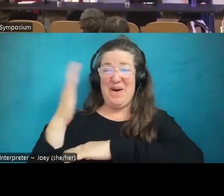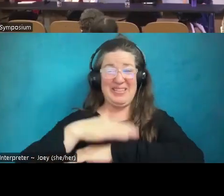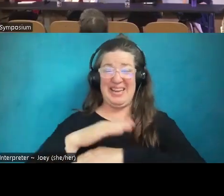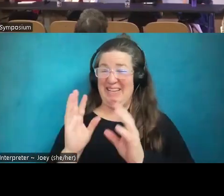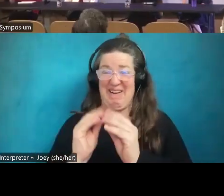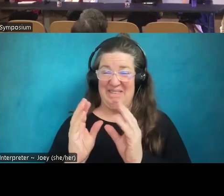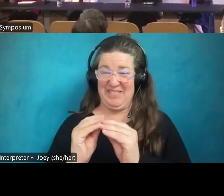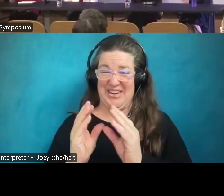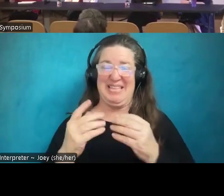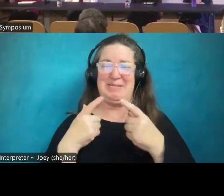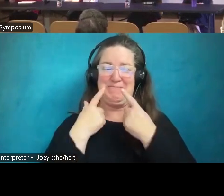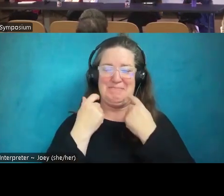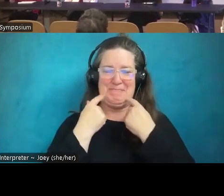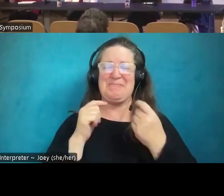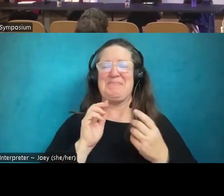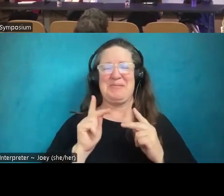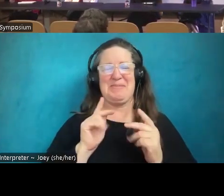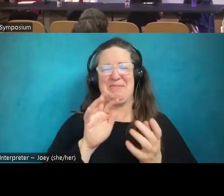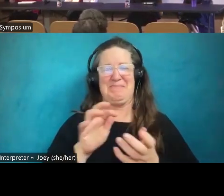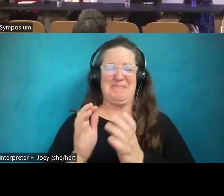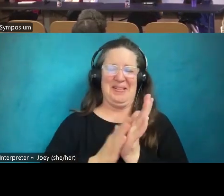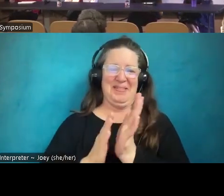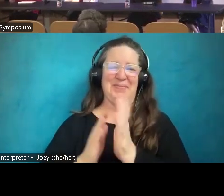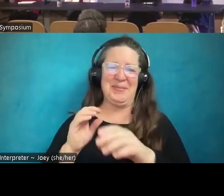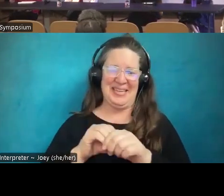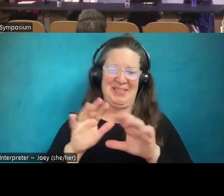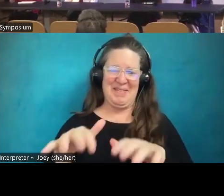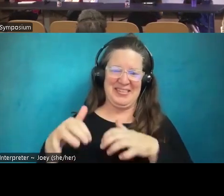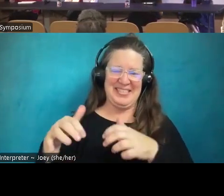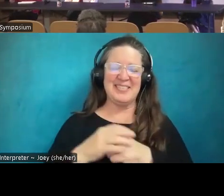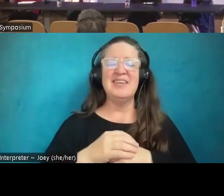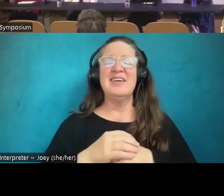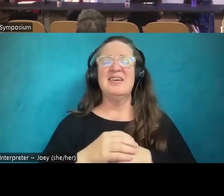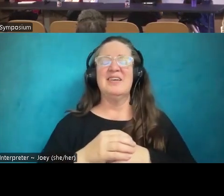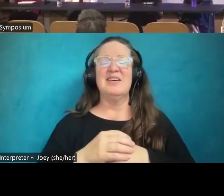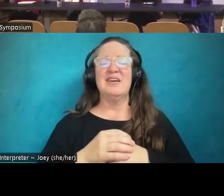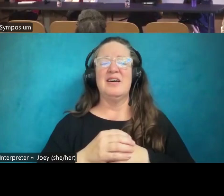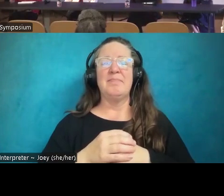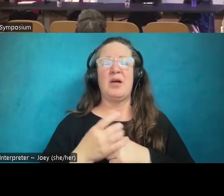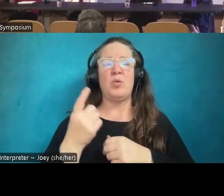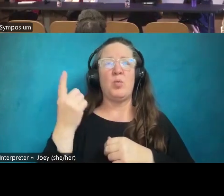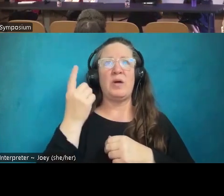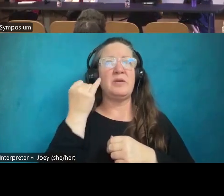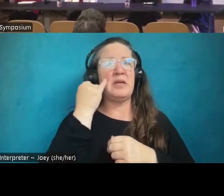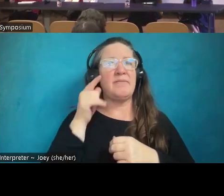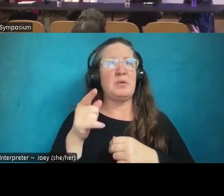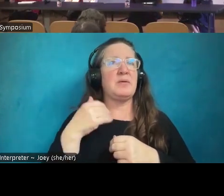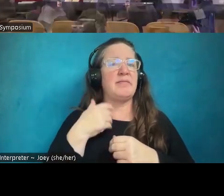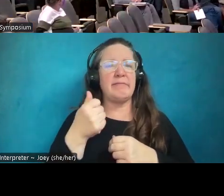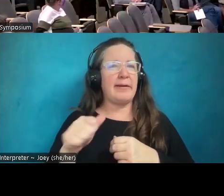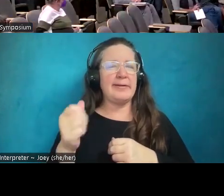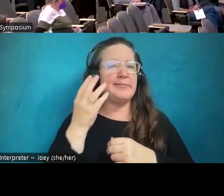but I'm just wondering if, regarding if you run into any situations with MCAS, and if you know